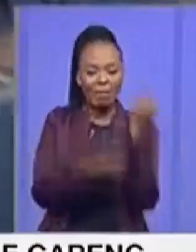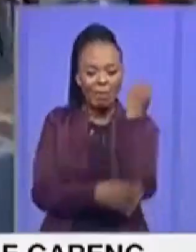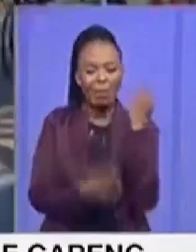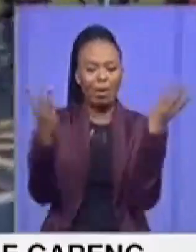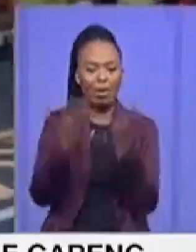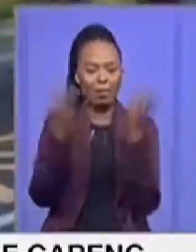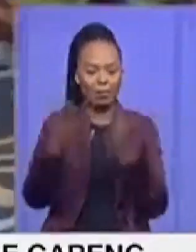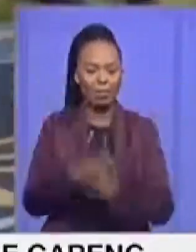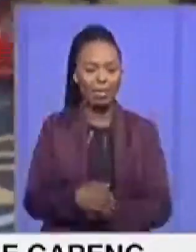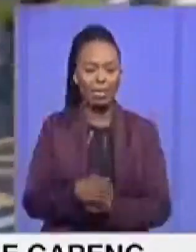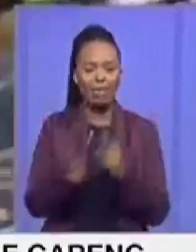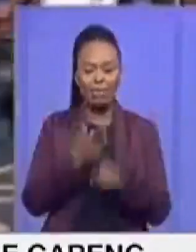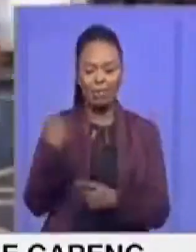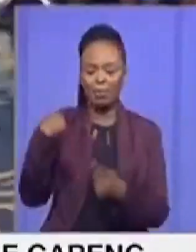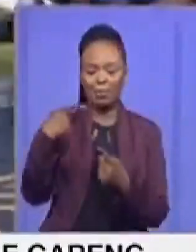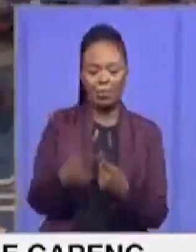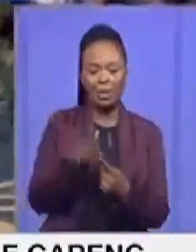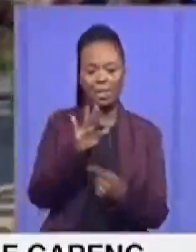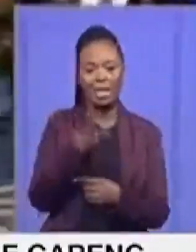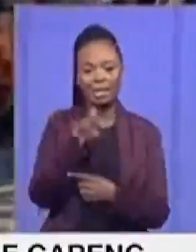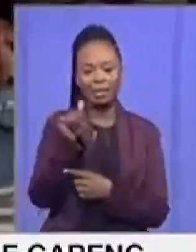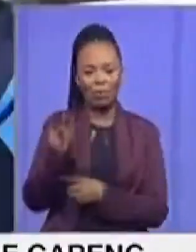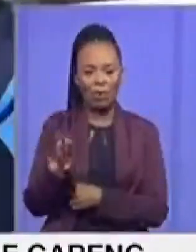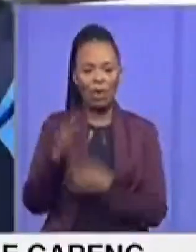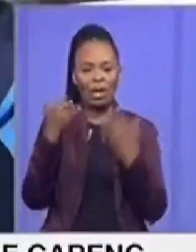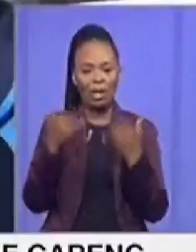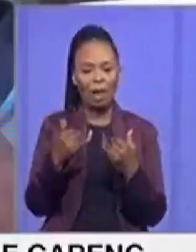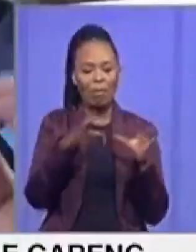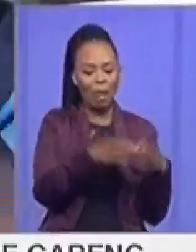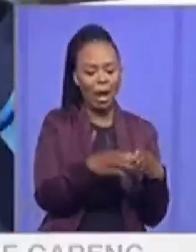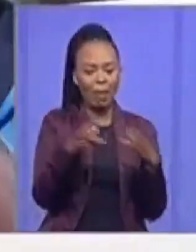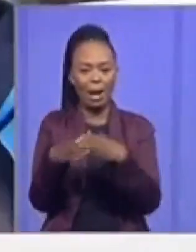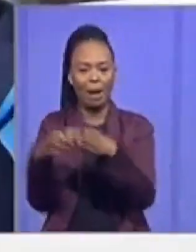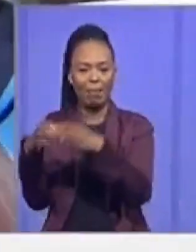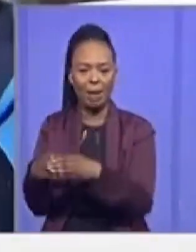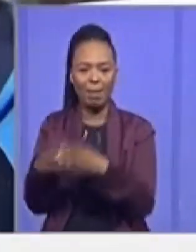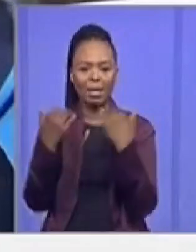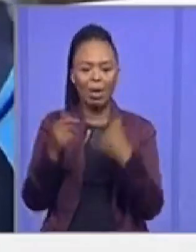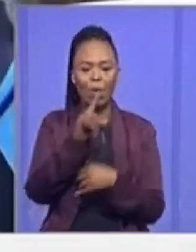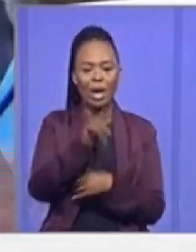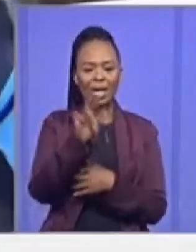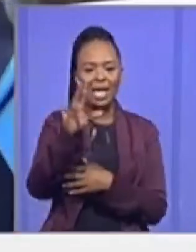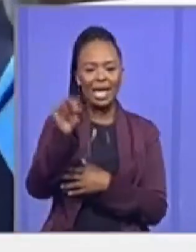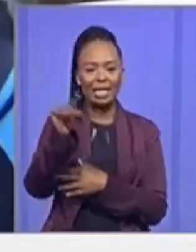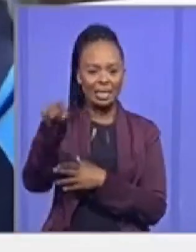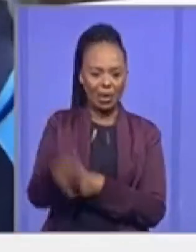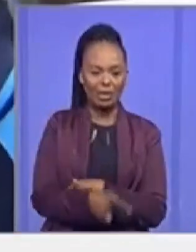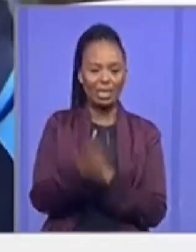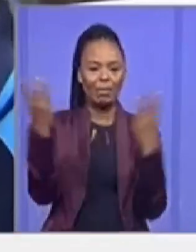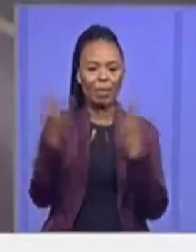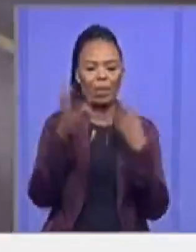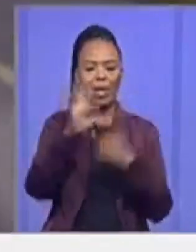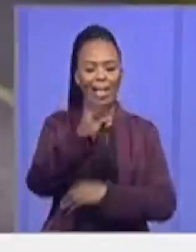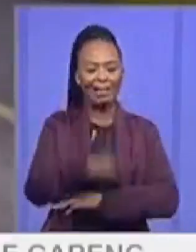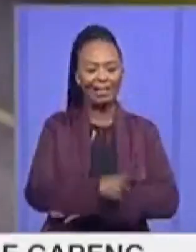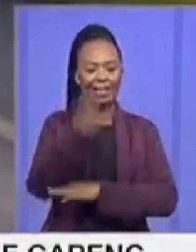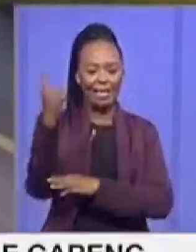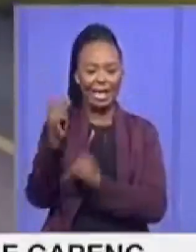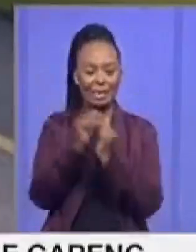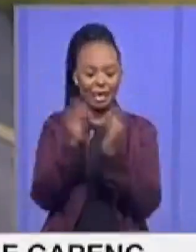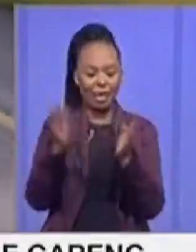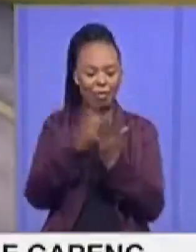our organization has grown to 182 kitchens, touching the lives of 180,000 people every single day.